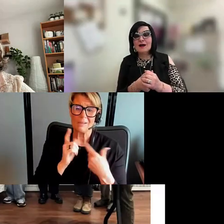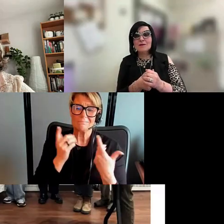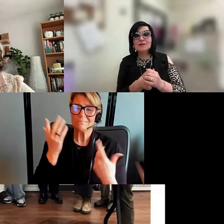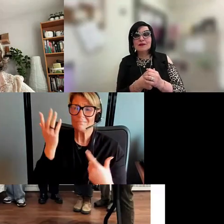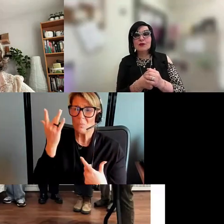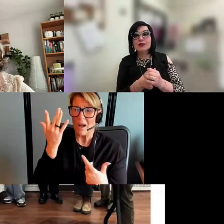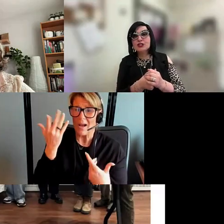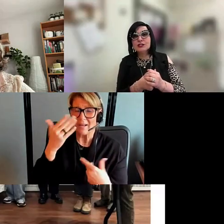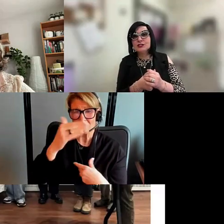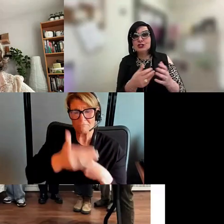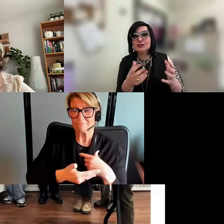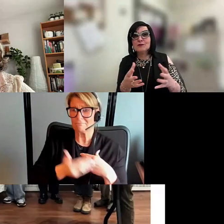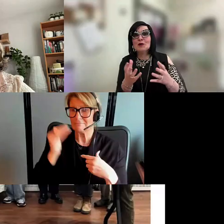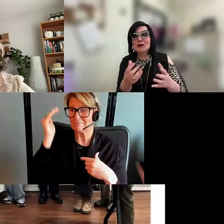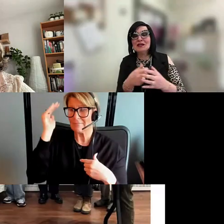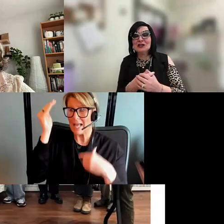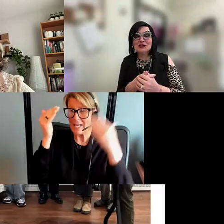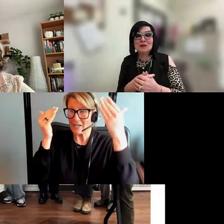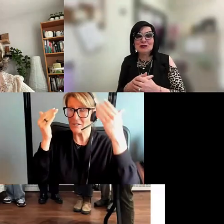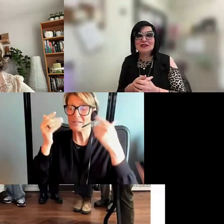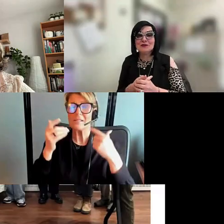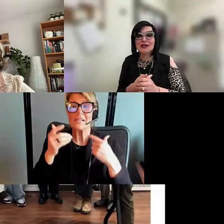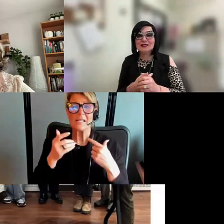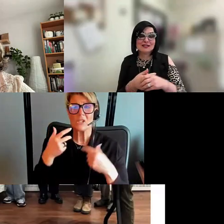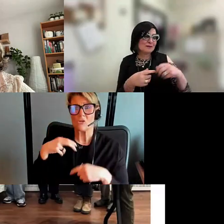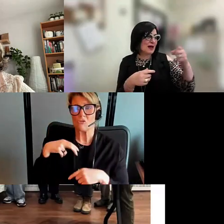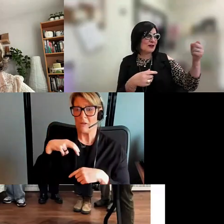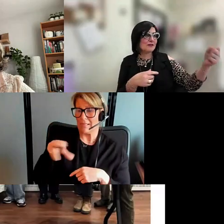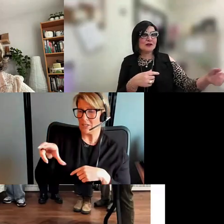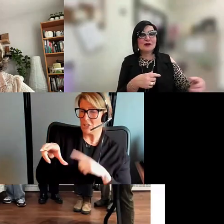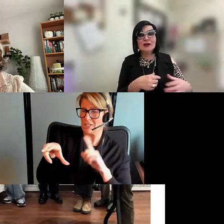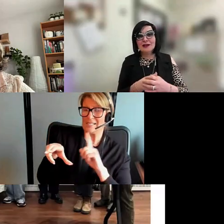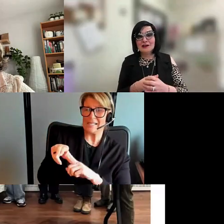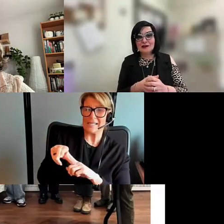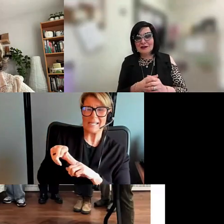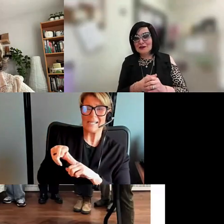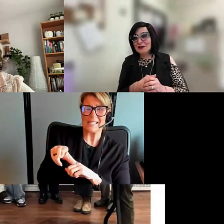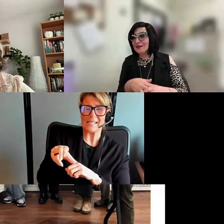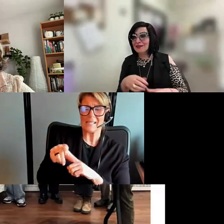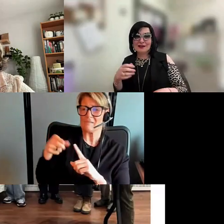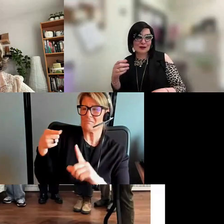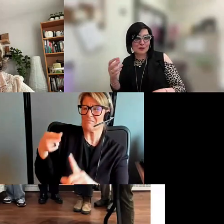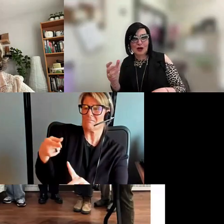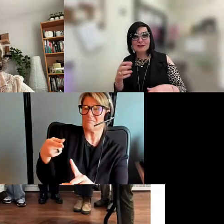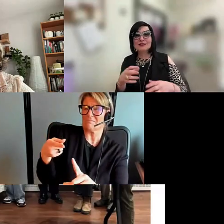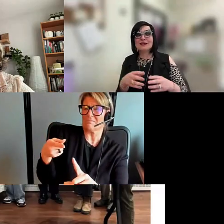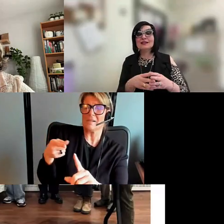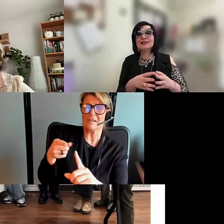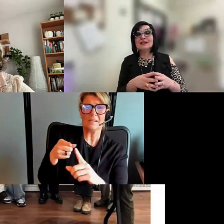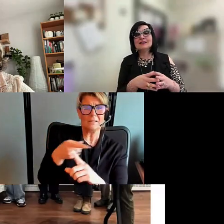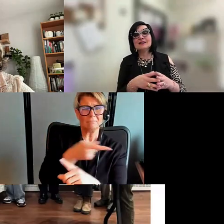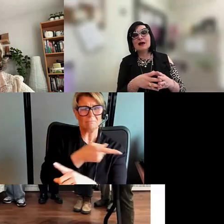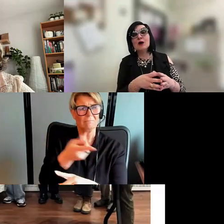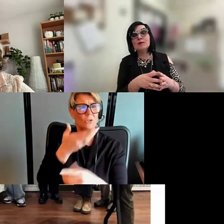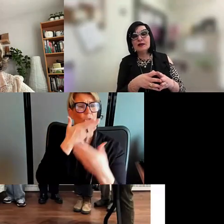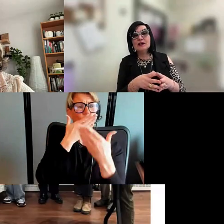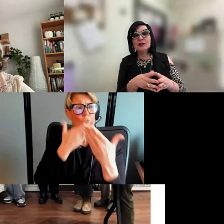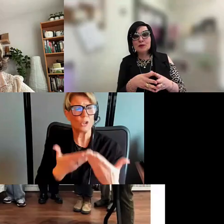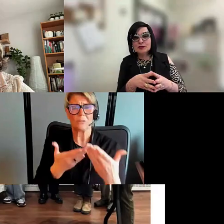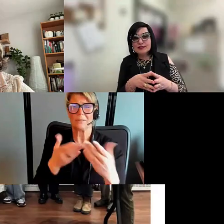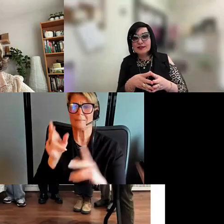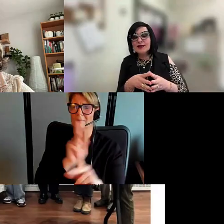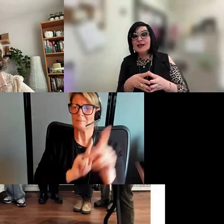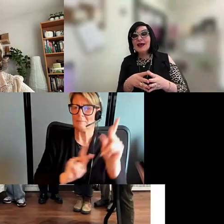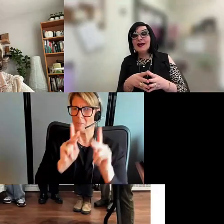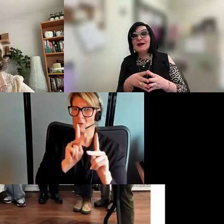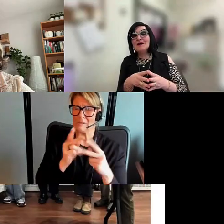day, religion is just about being a good person, right? It doesn't matter if you're Catholic or Protestant. It's about being a